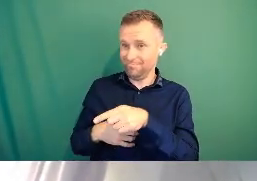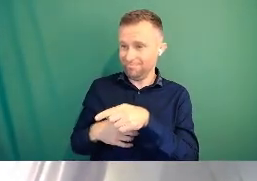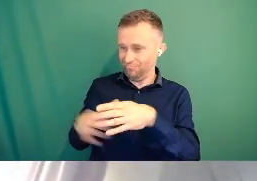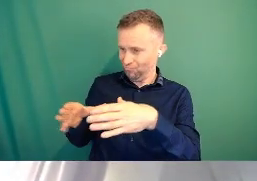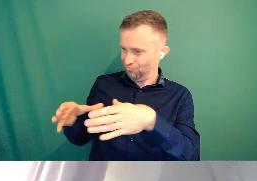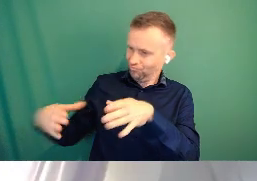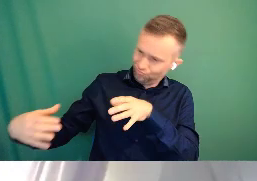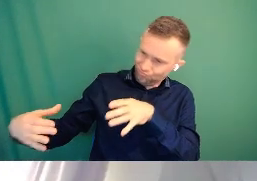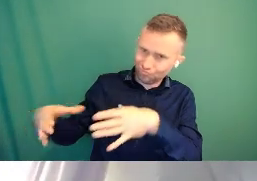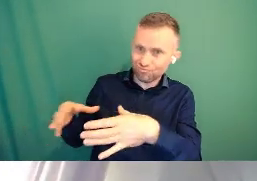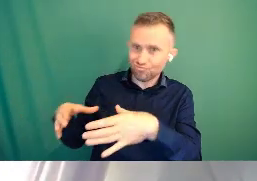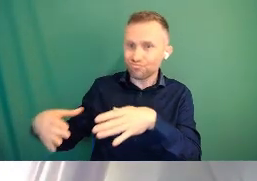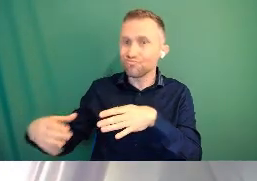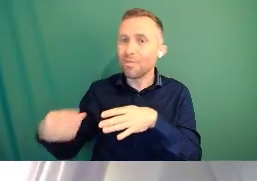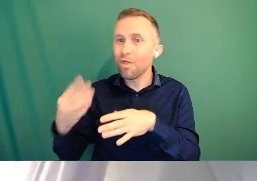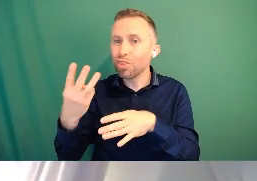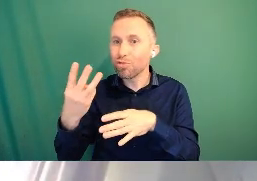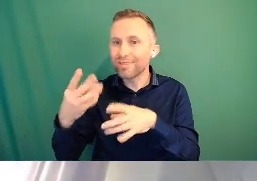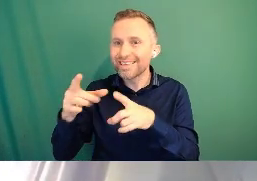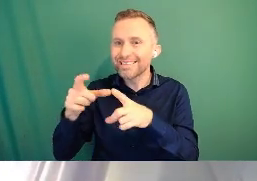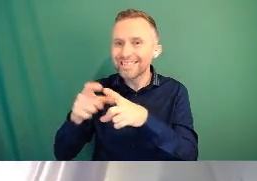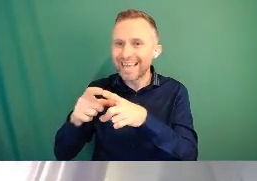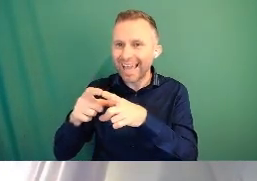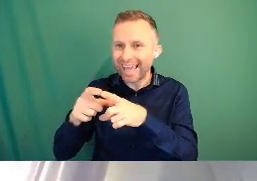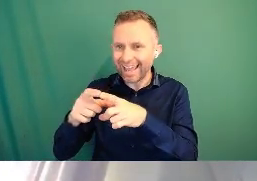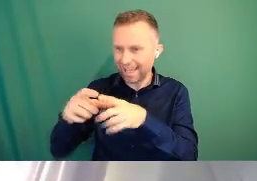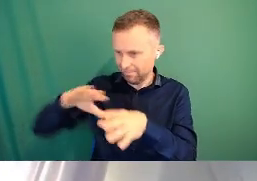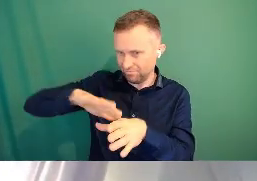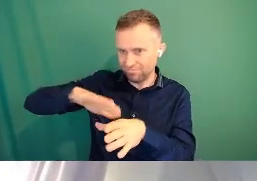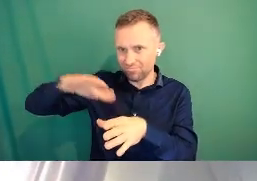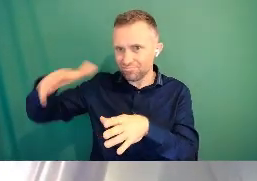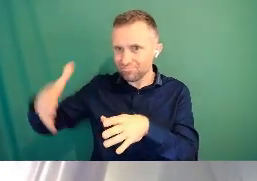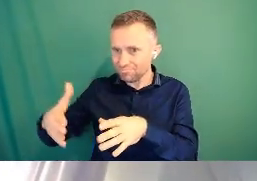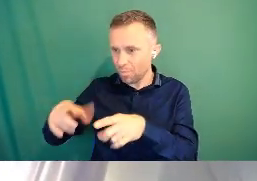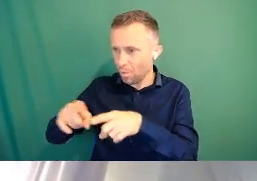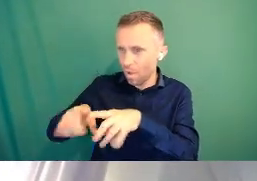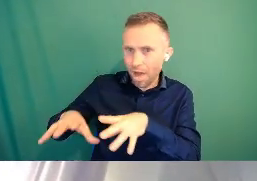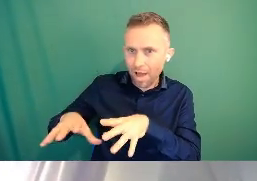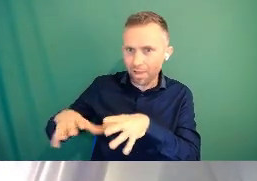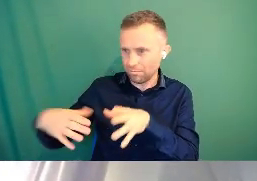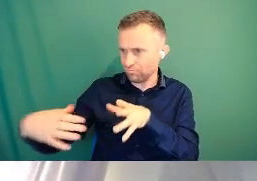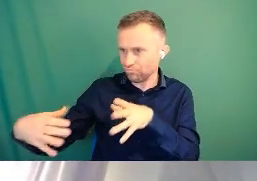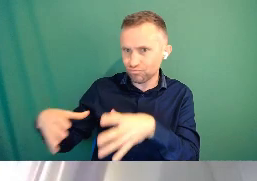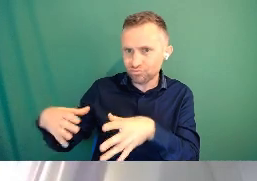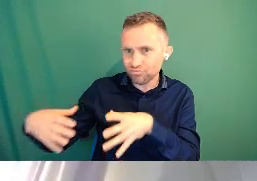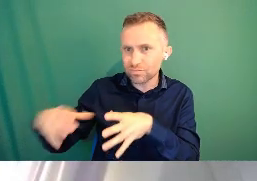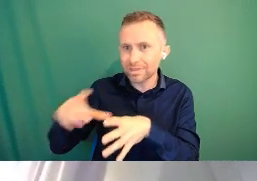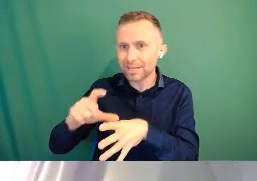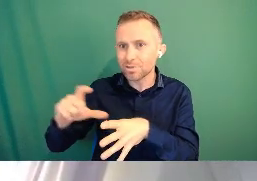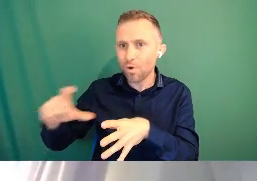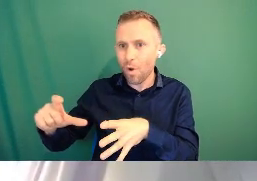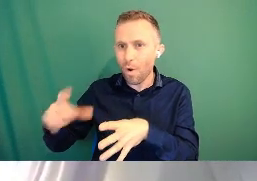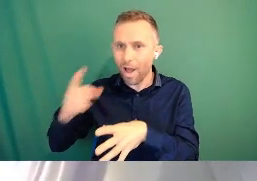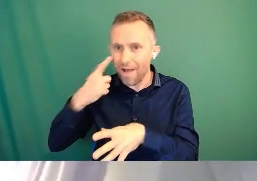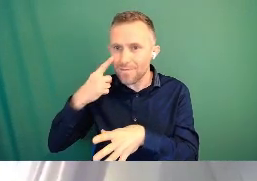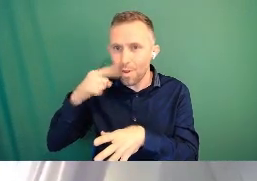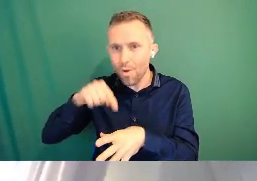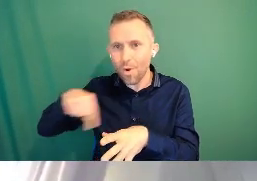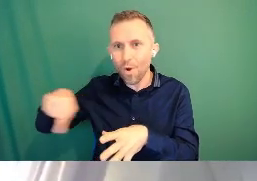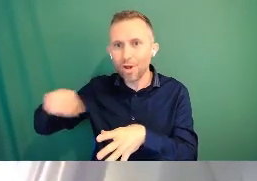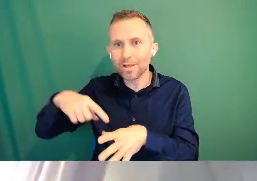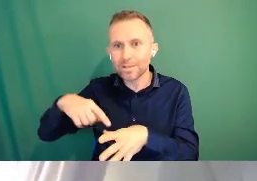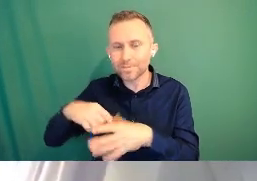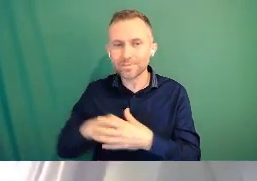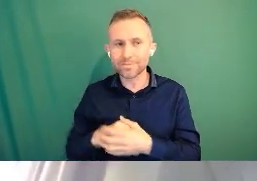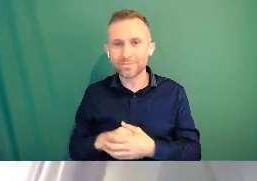model of Castell as well, so you can see exactly what you're inside essentially. But